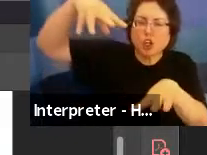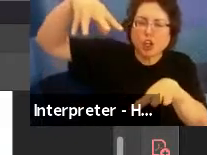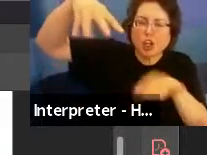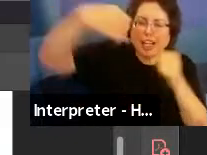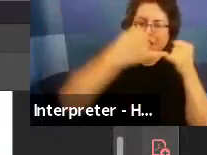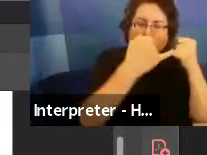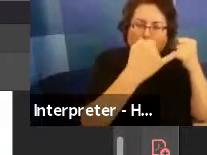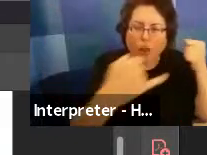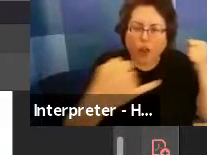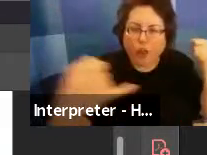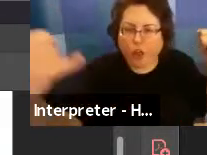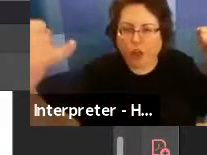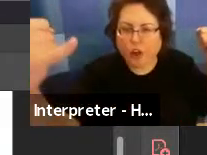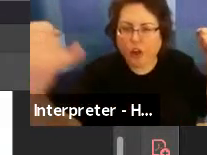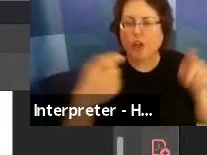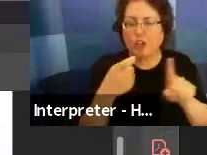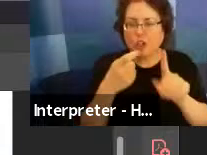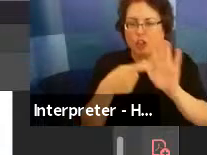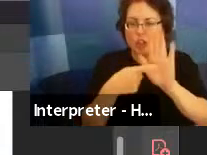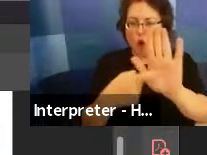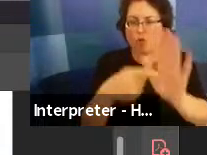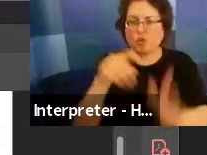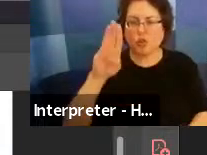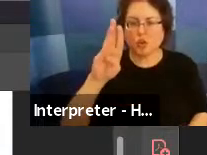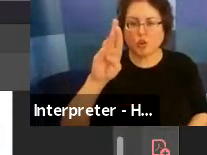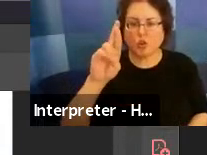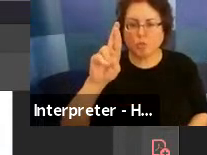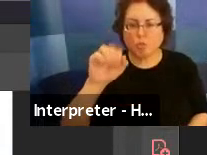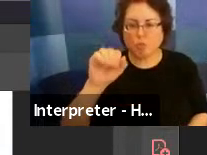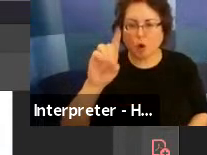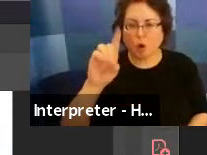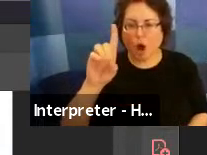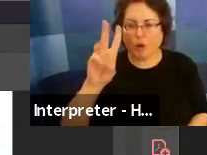onto Broadway Avenue. Next.